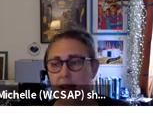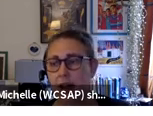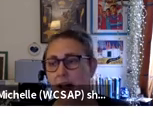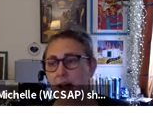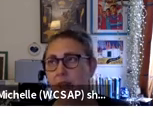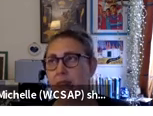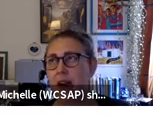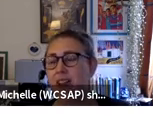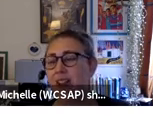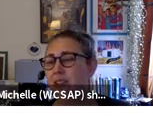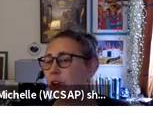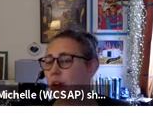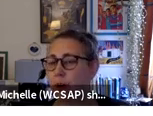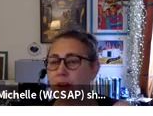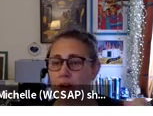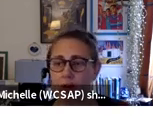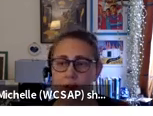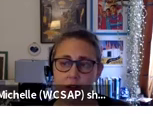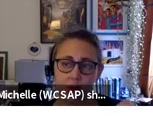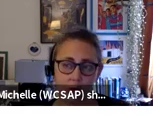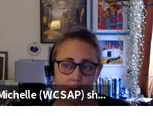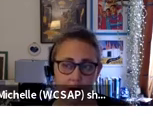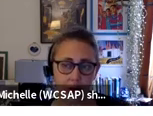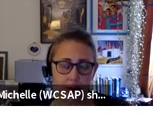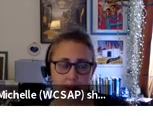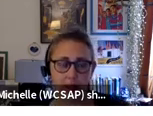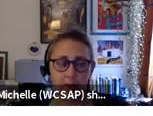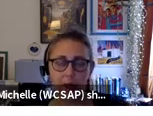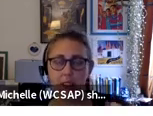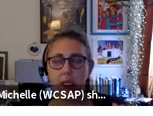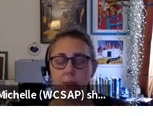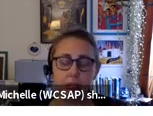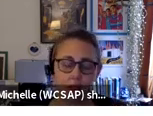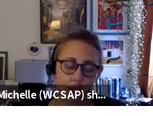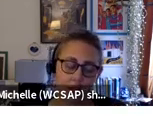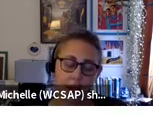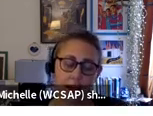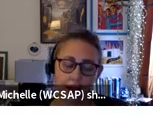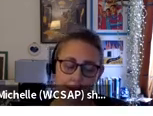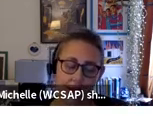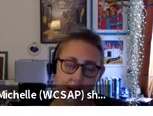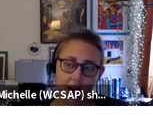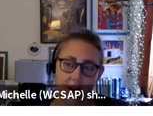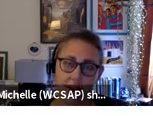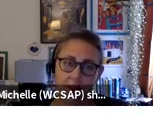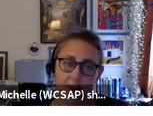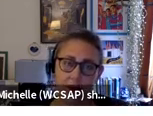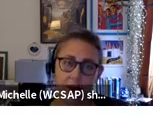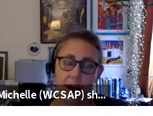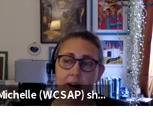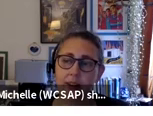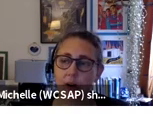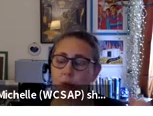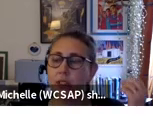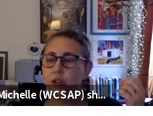that everything is private or confidential from those parents necessarily, but it does mean that, you